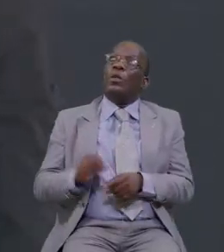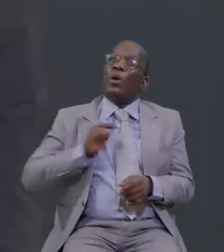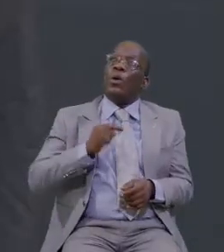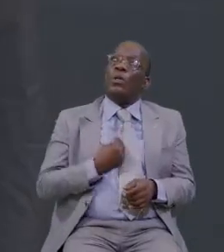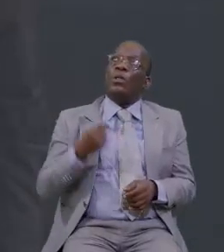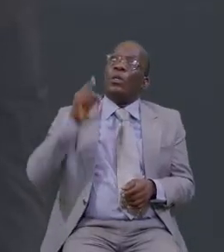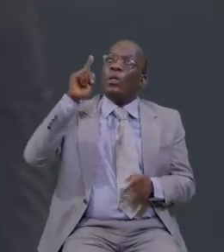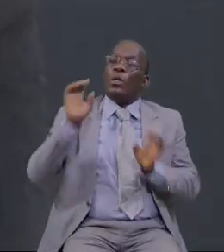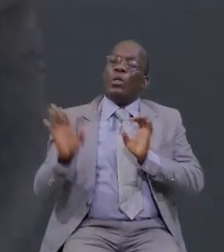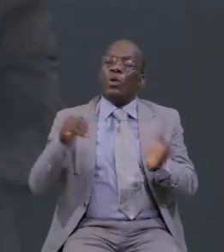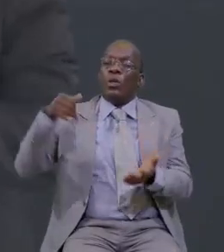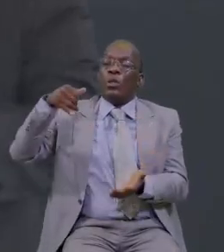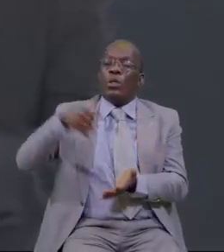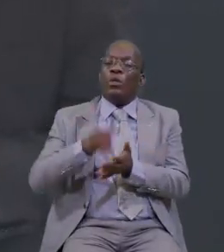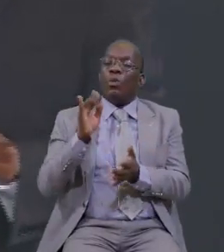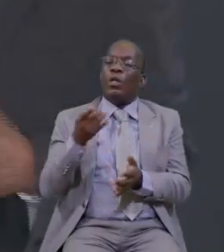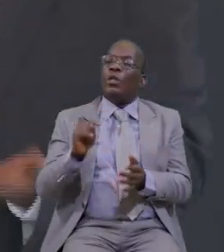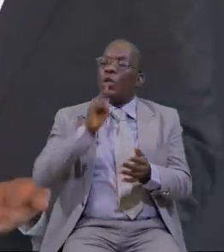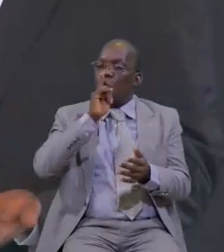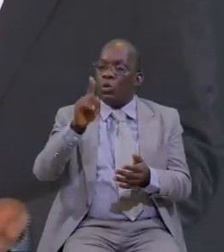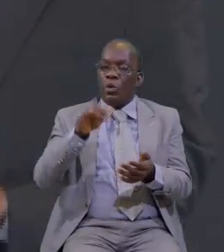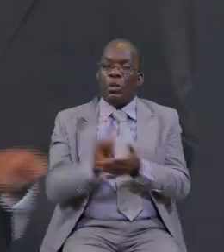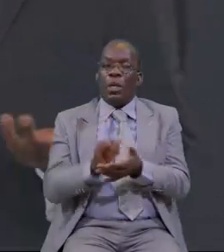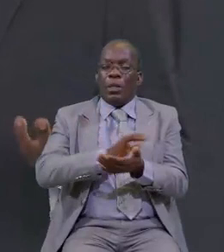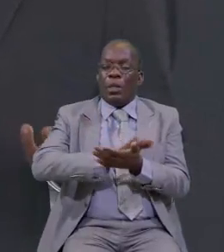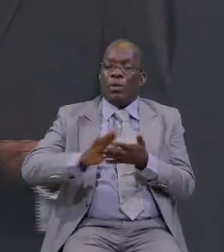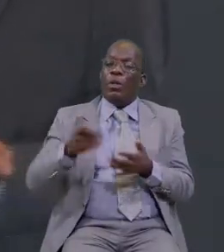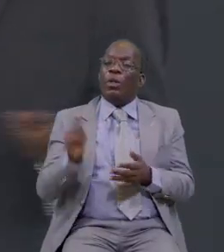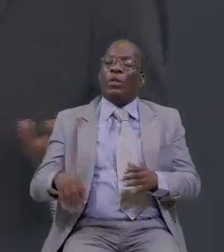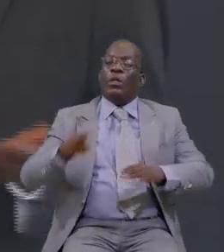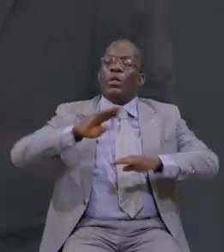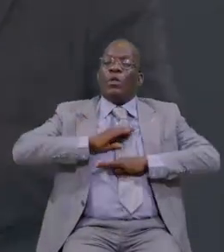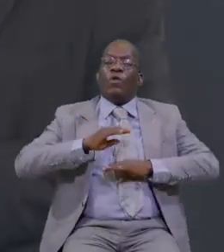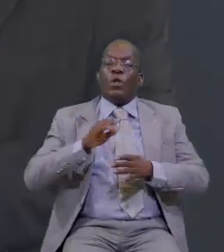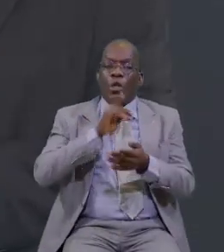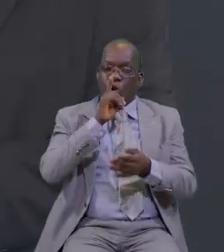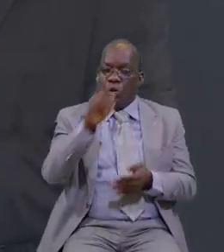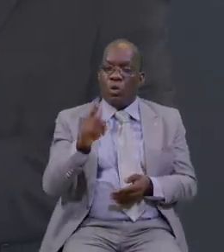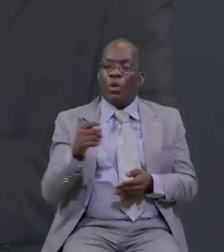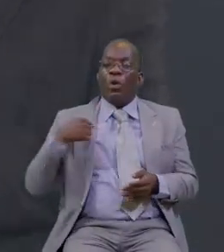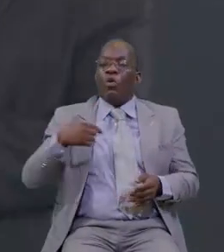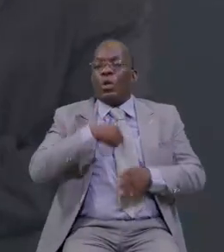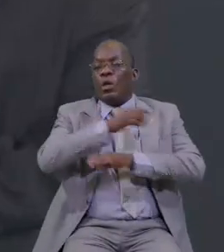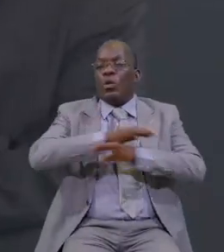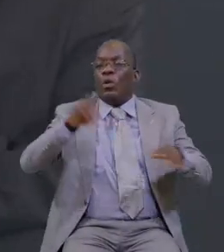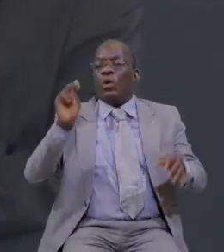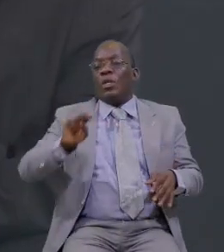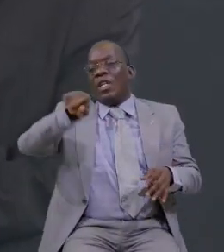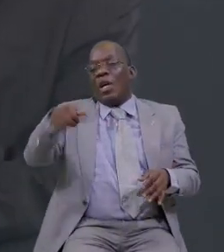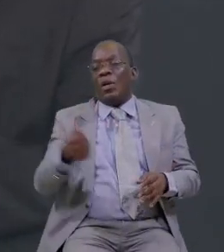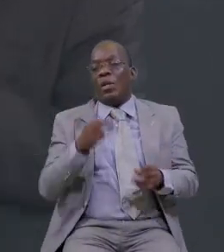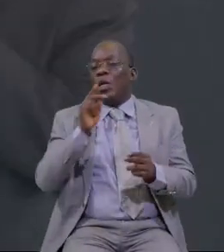that sanctifies. It's the sufficient truth. We don't need any other truth to go to